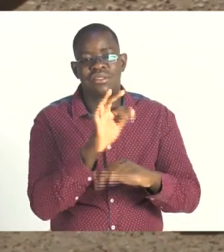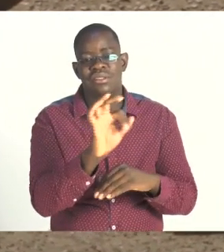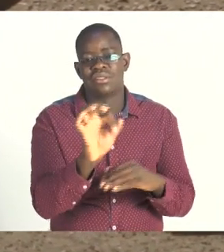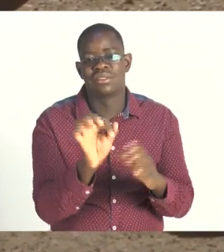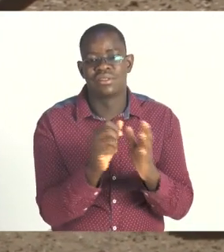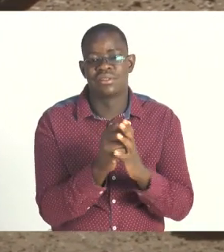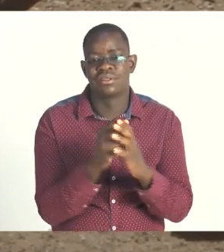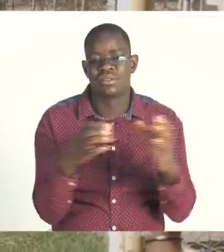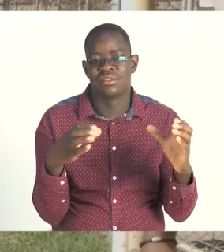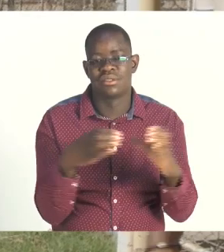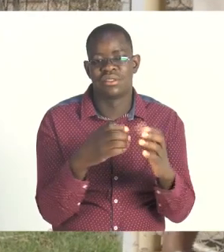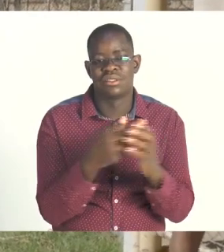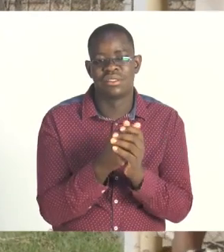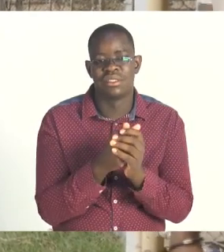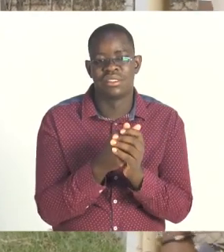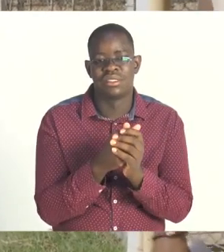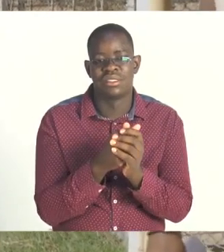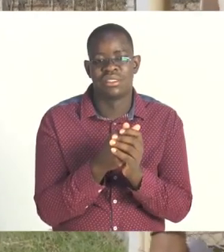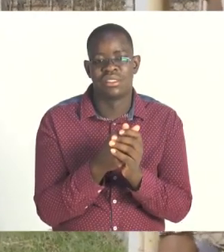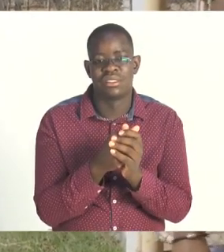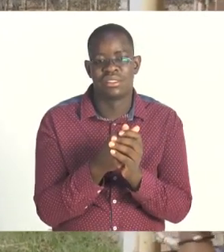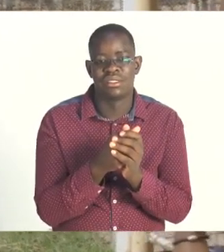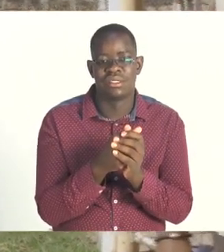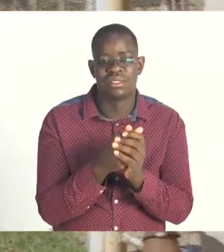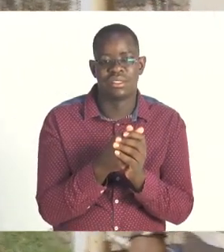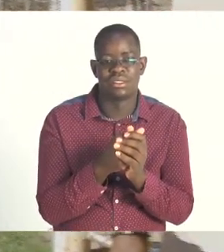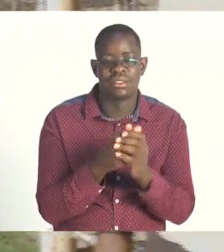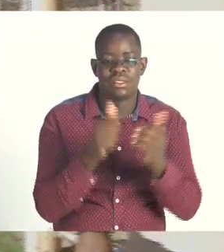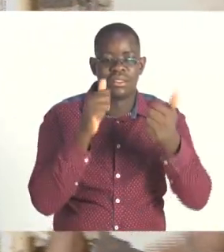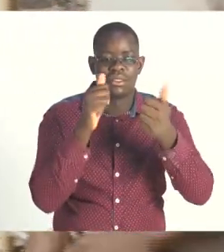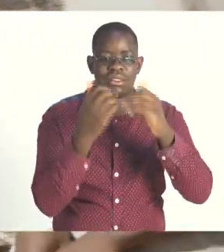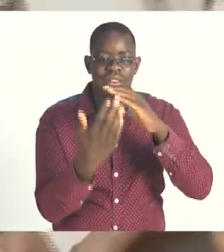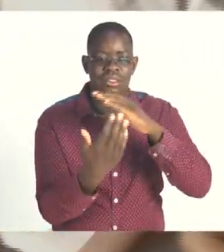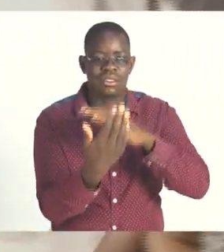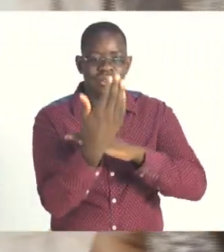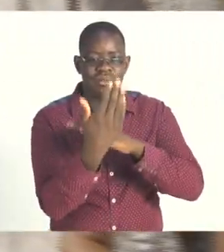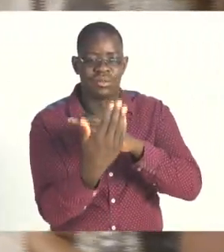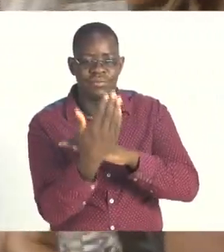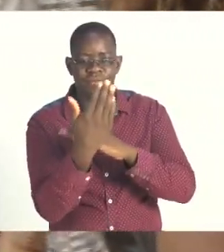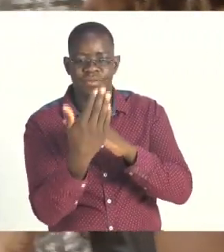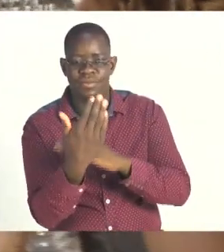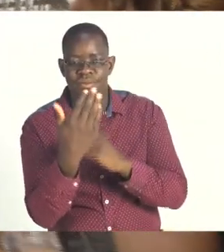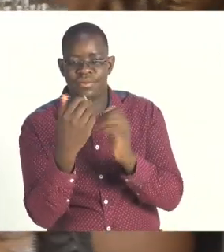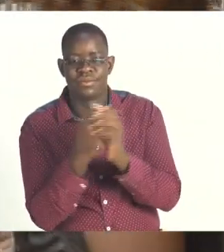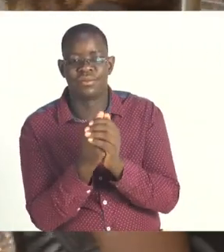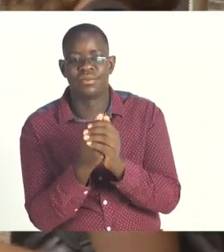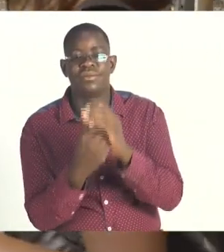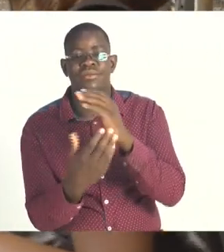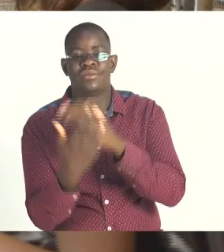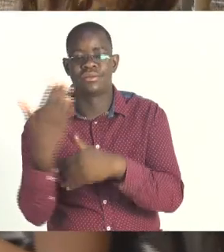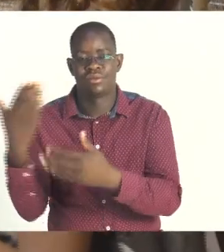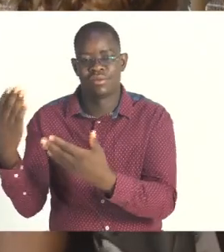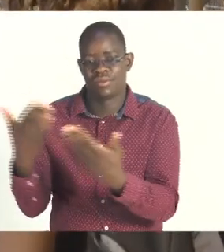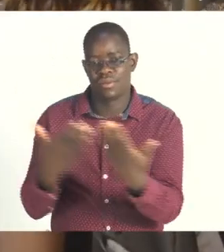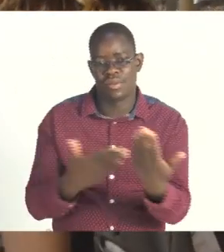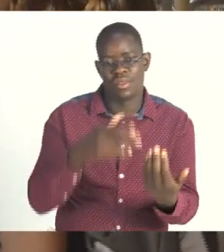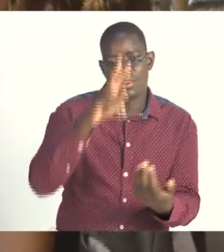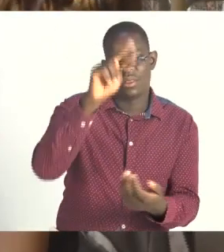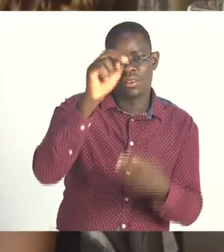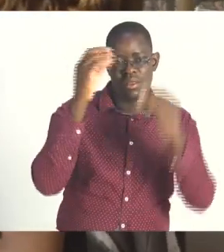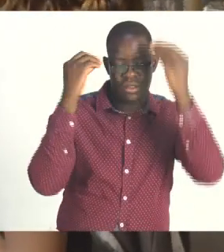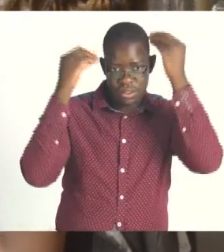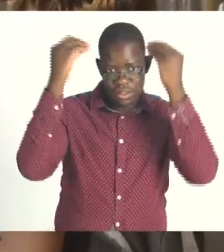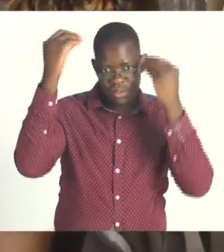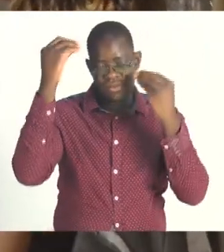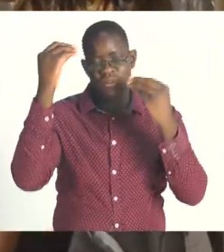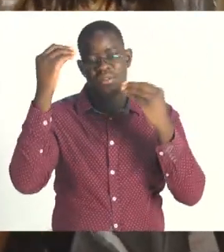Mr. Titus. I don't care if Don't he is. let him hear I don't care. Morning, students, morning. Welcome to the New Dam campus of the